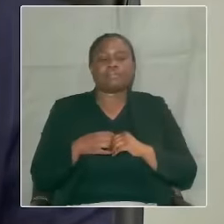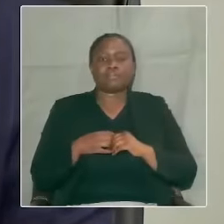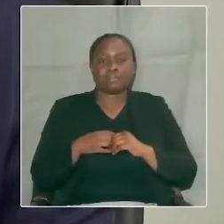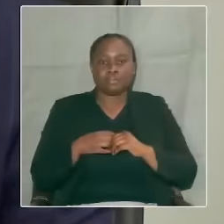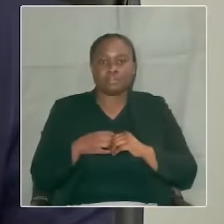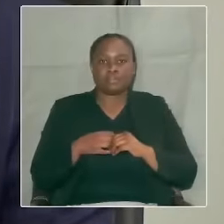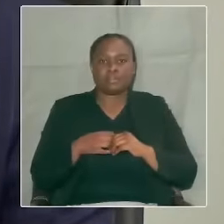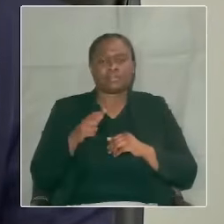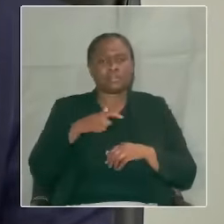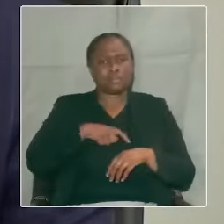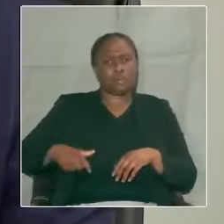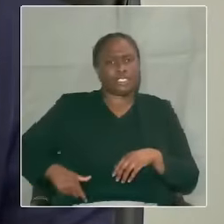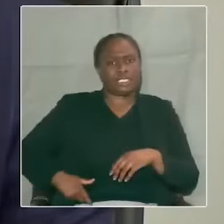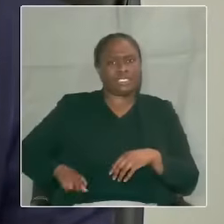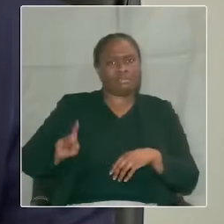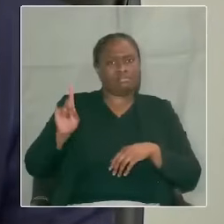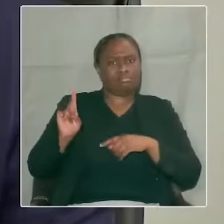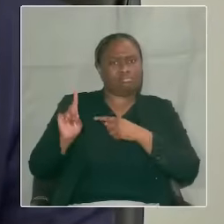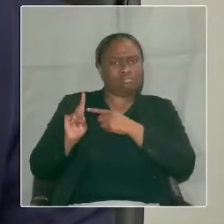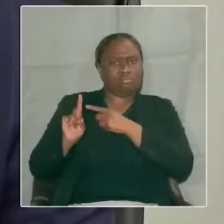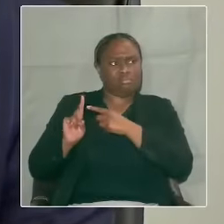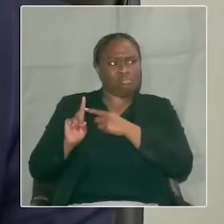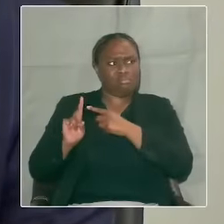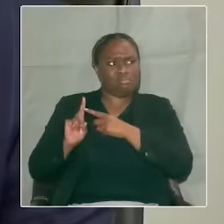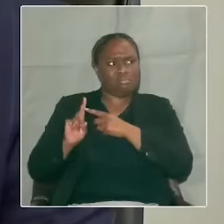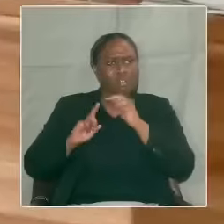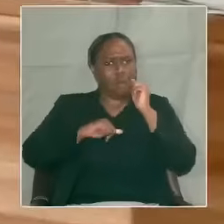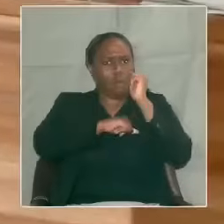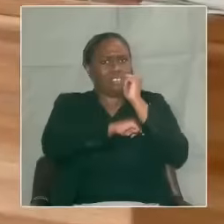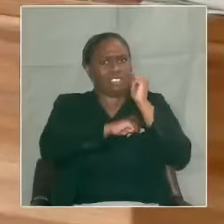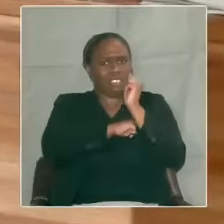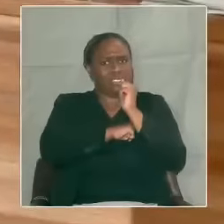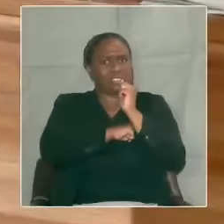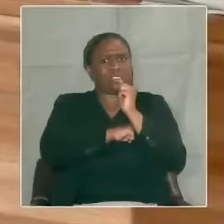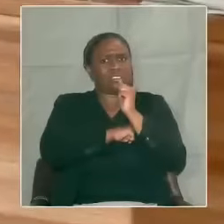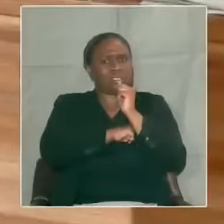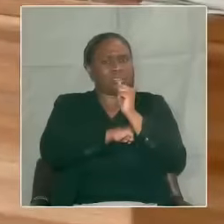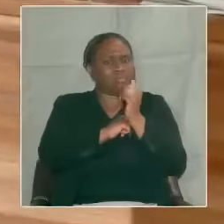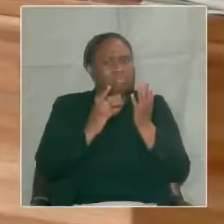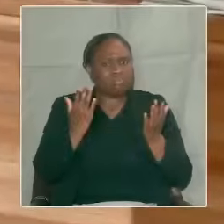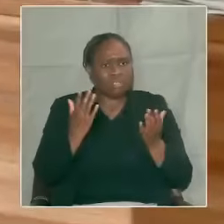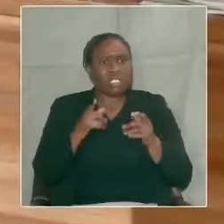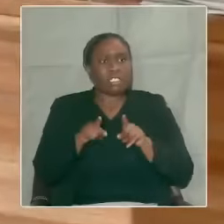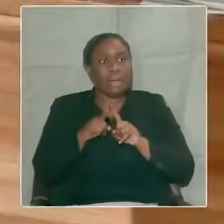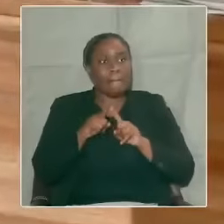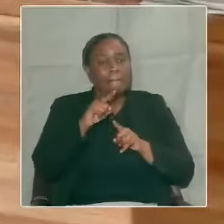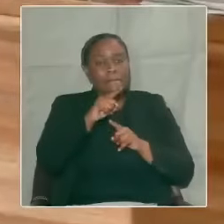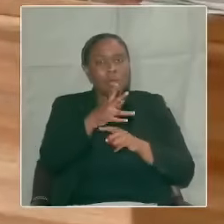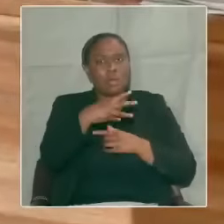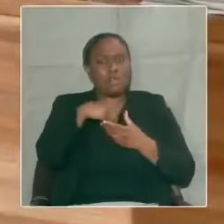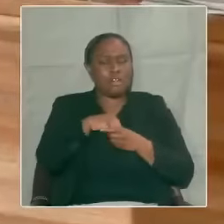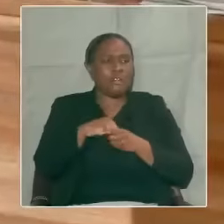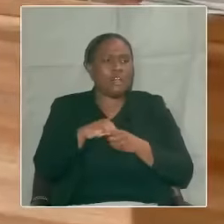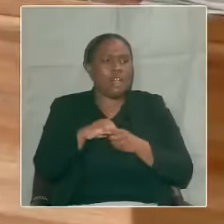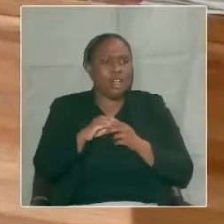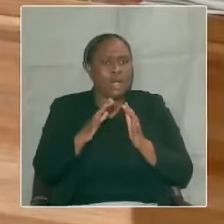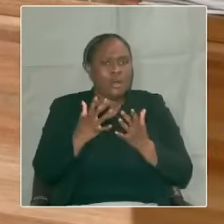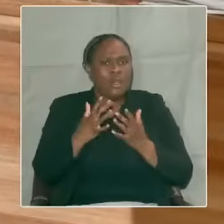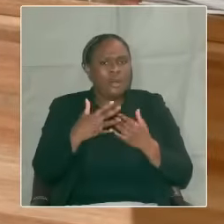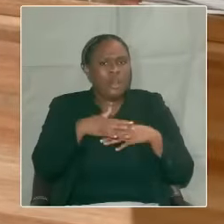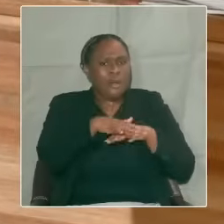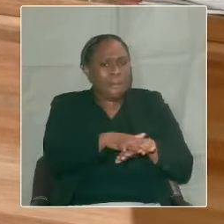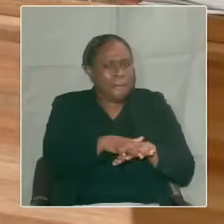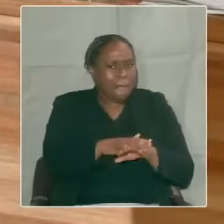reference to the presidency and how that cascaded, if at all, from that to yourself in respect of